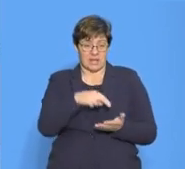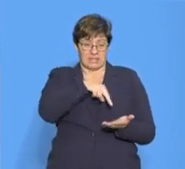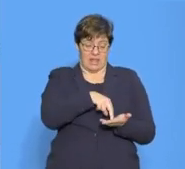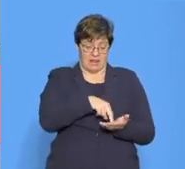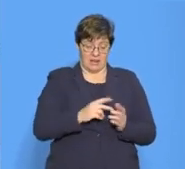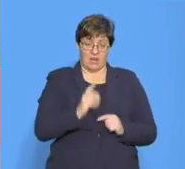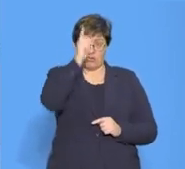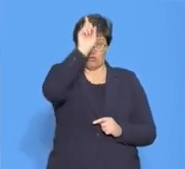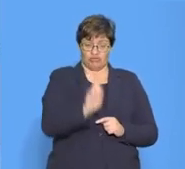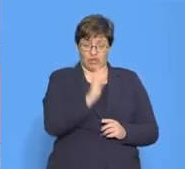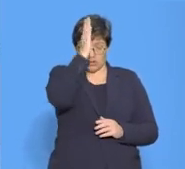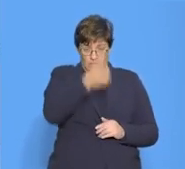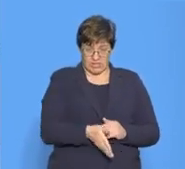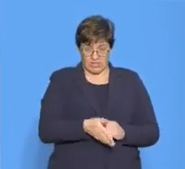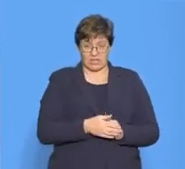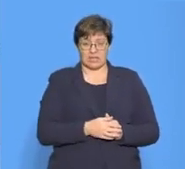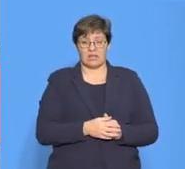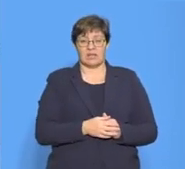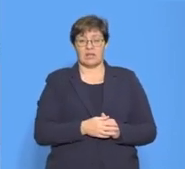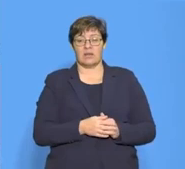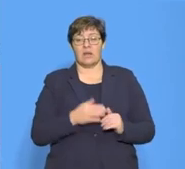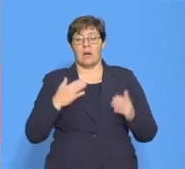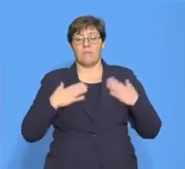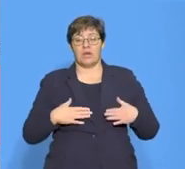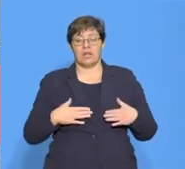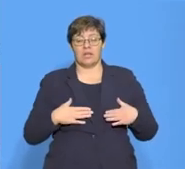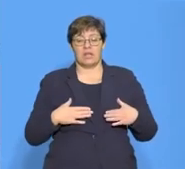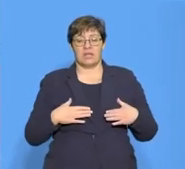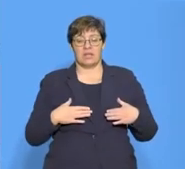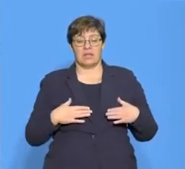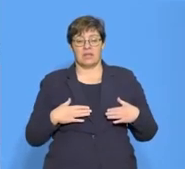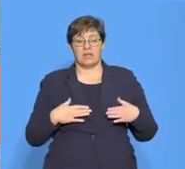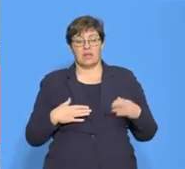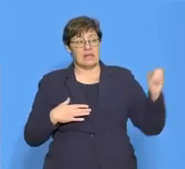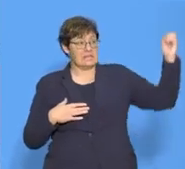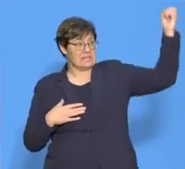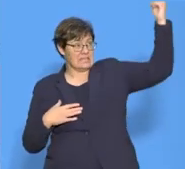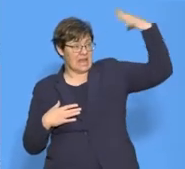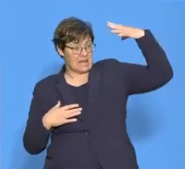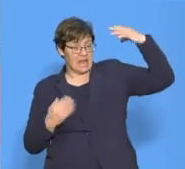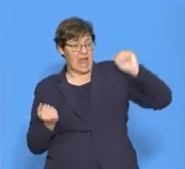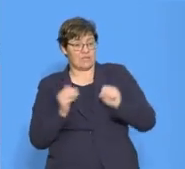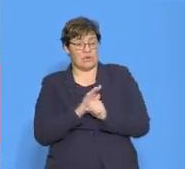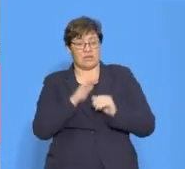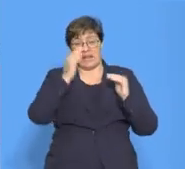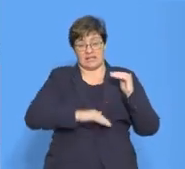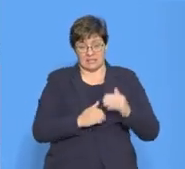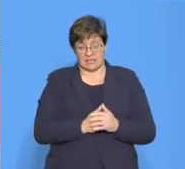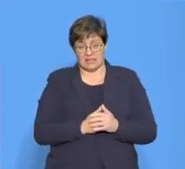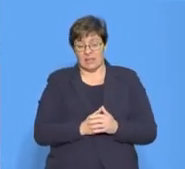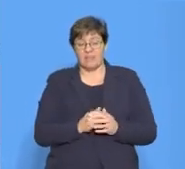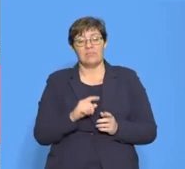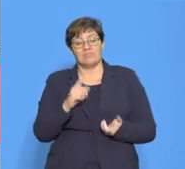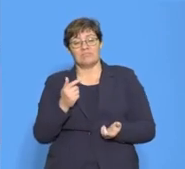an upright posture, there's less of your body surface exposed to direct sunlight. And that had